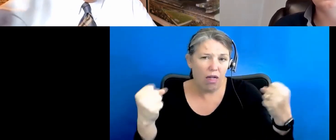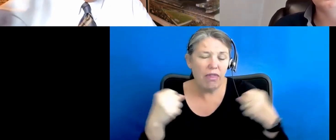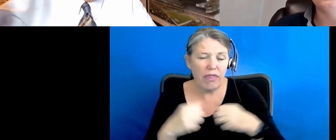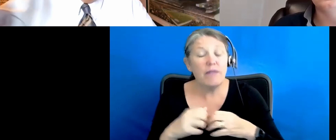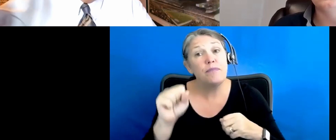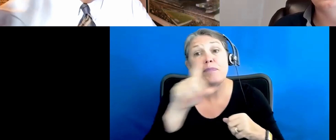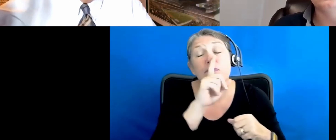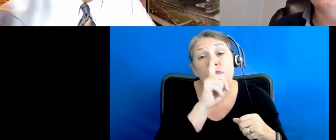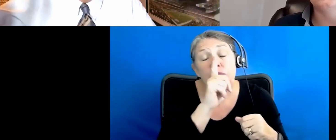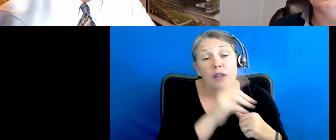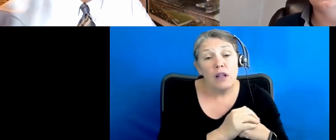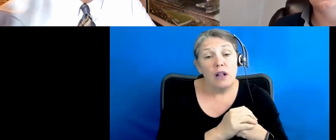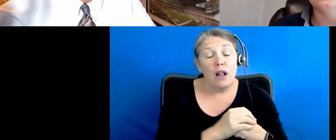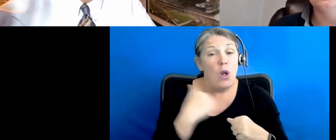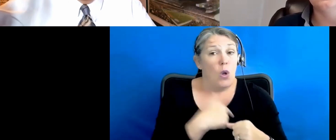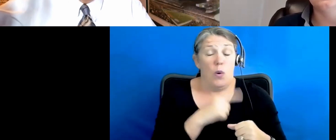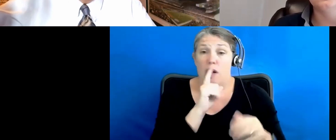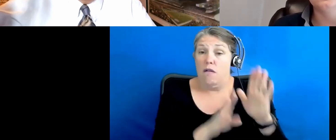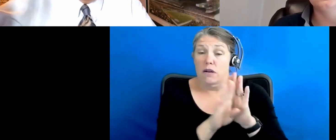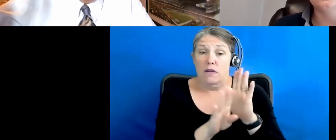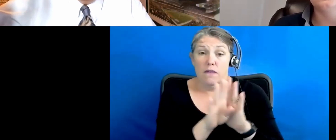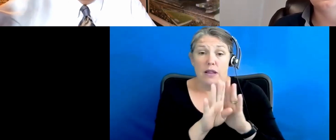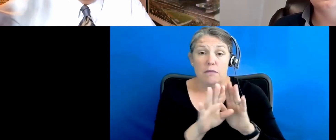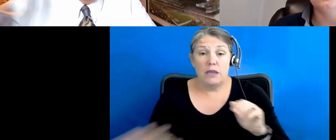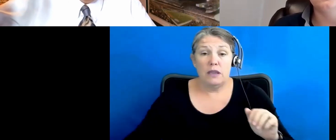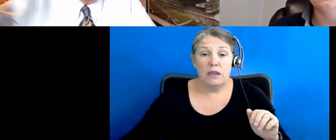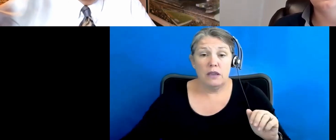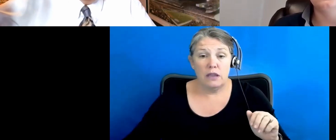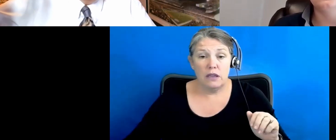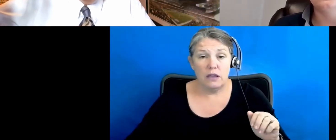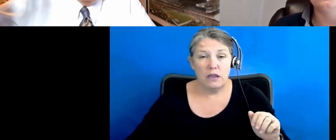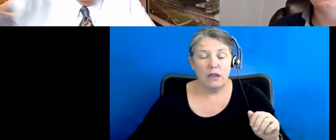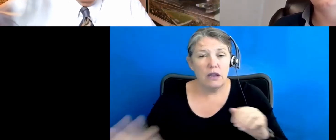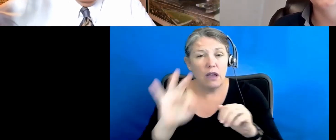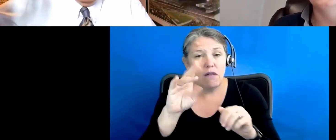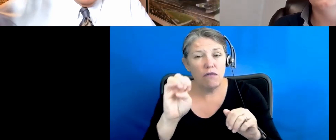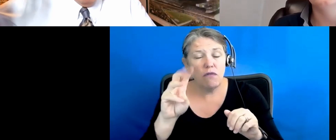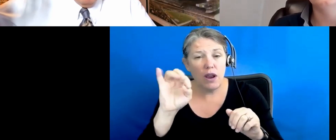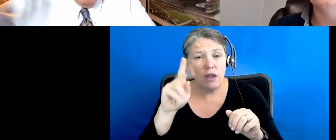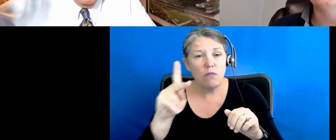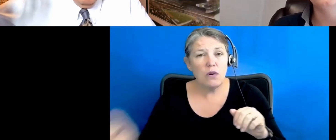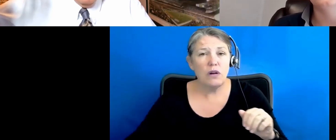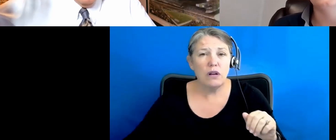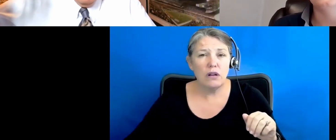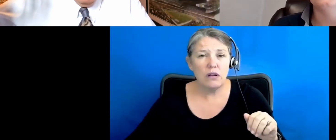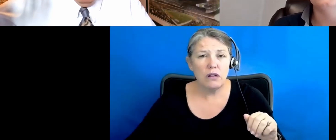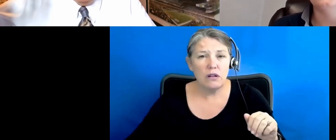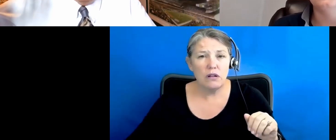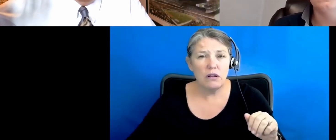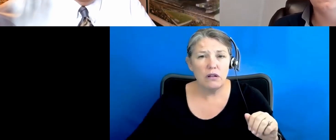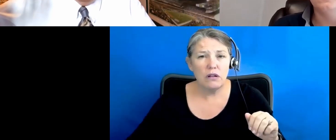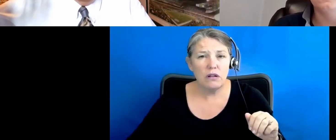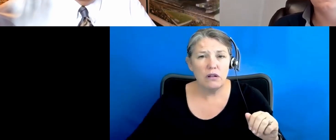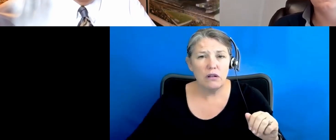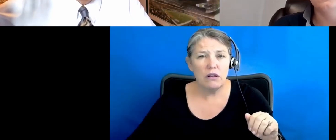Jordan, as I mentioned, we're developing a framework. It has 30 discrete items. The top 4 items, which